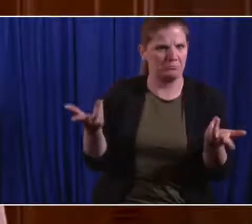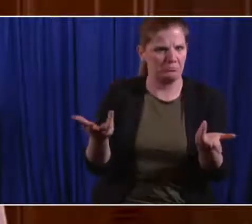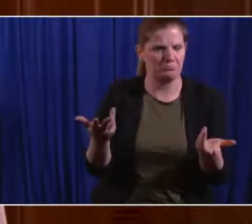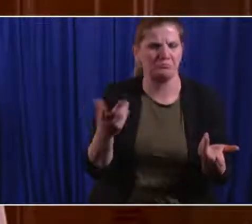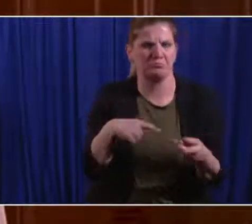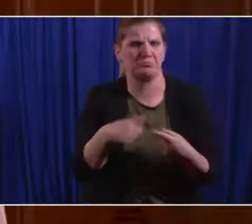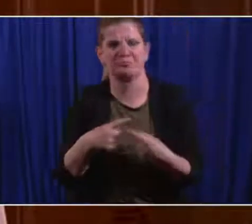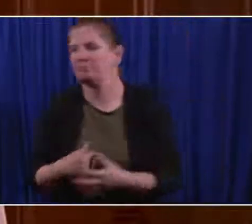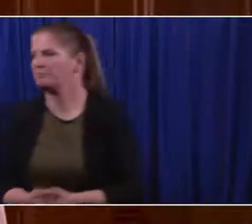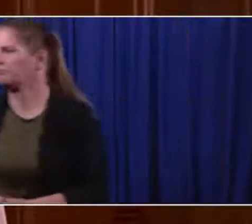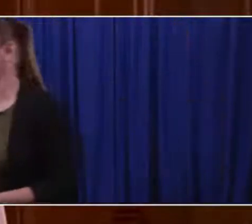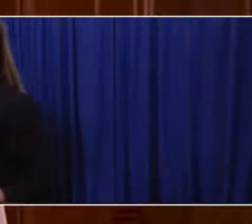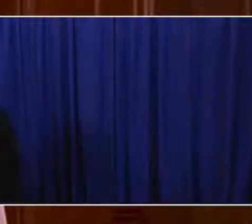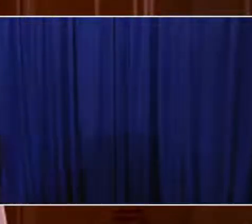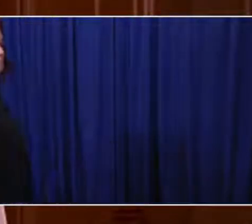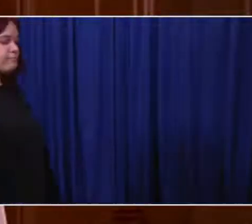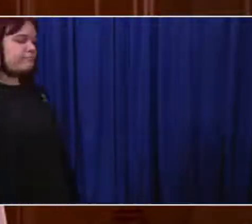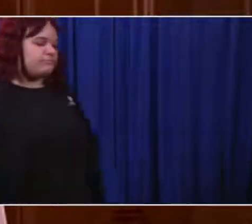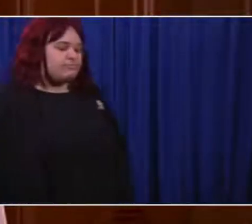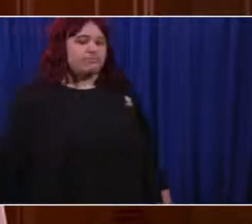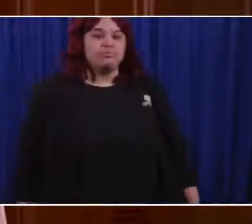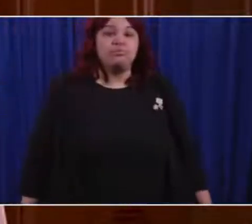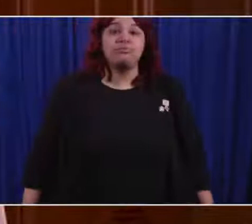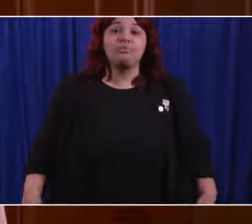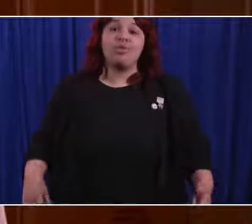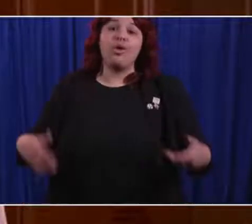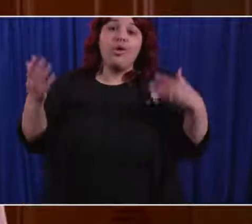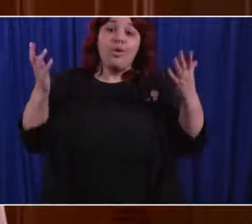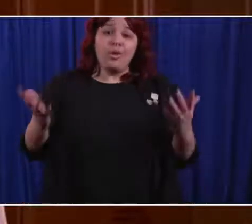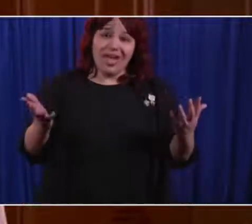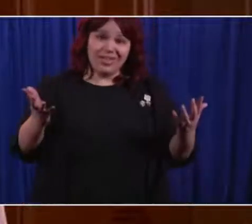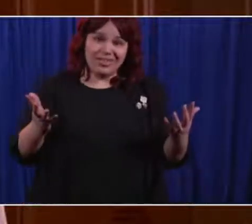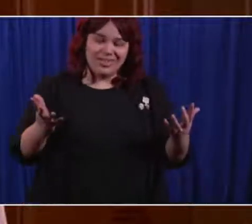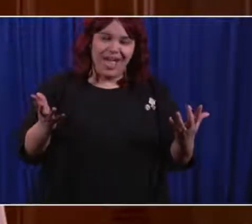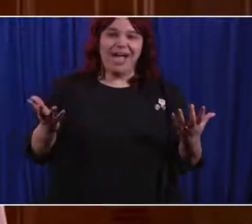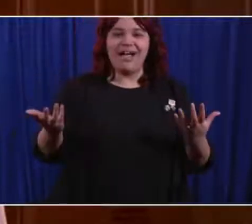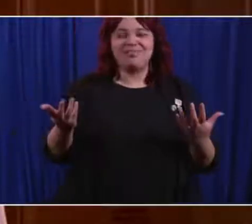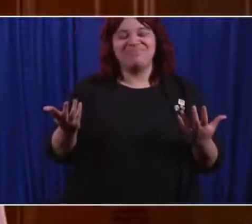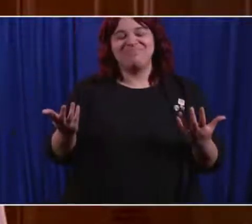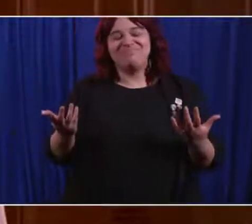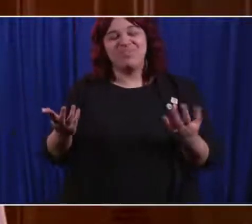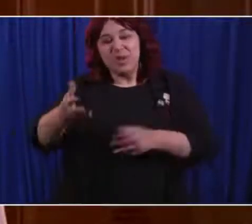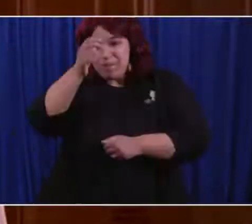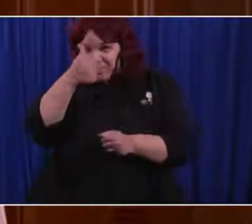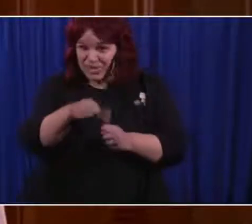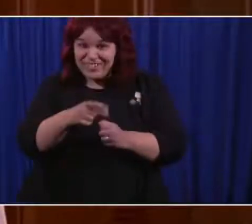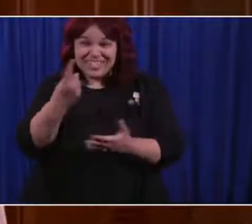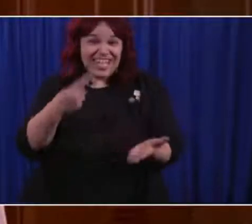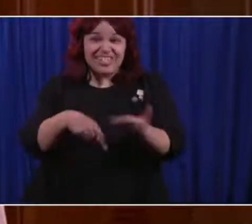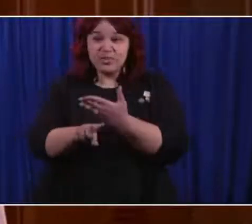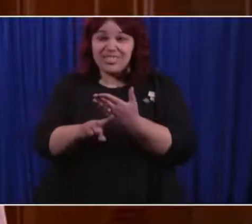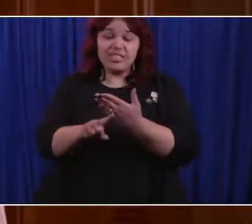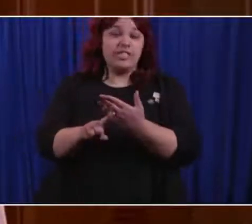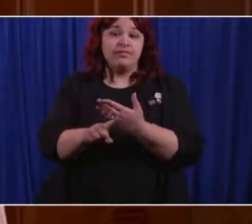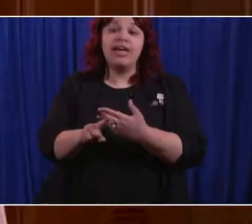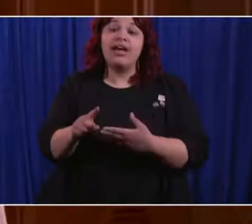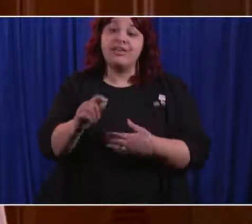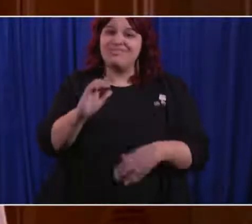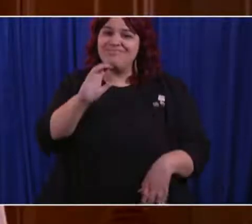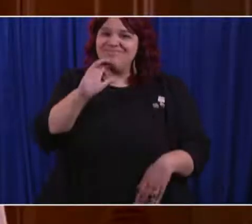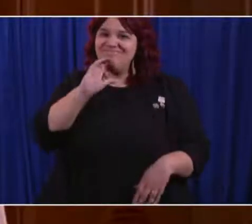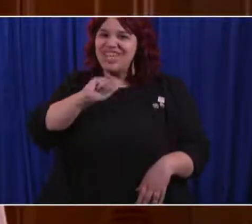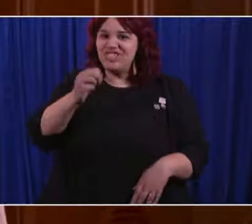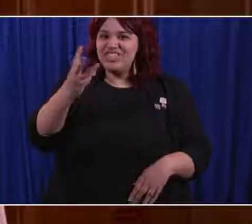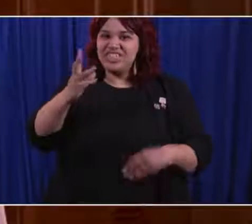the obvious, and the obvious is that in a week they're going to be able to vaccinate anybody. So knowing that,